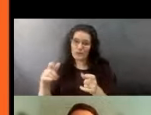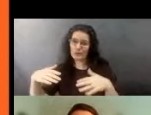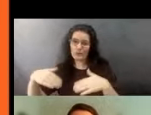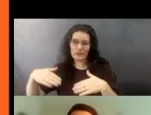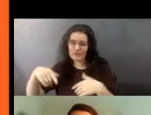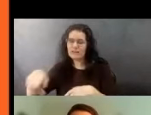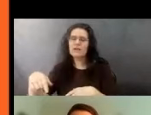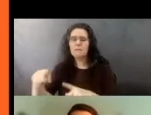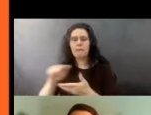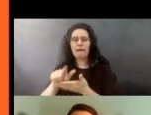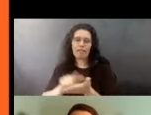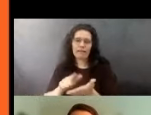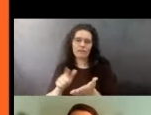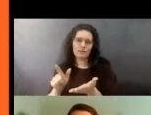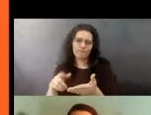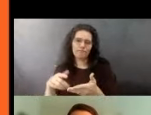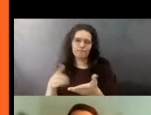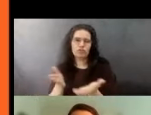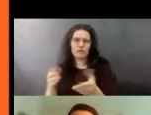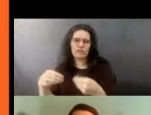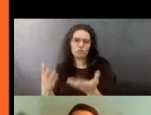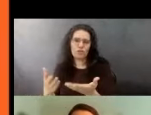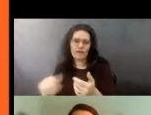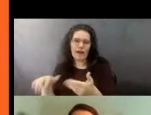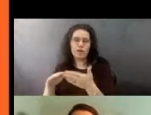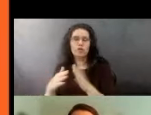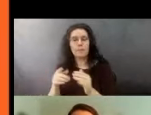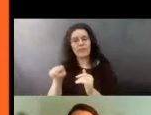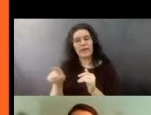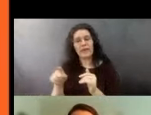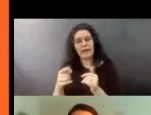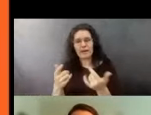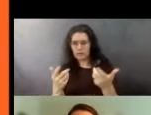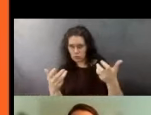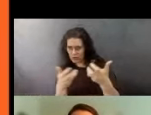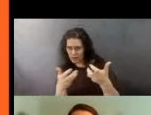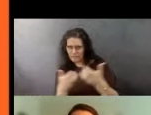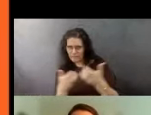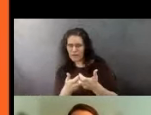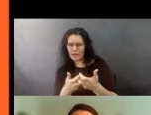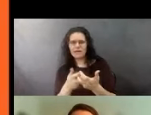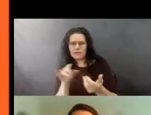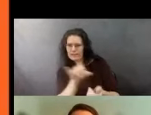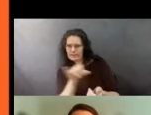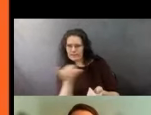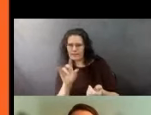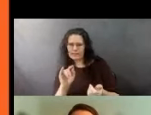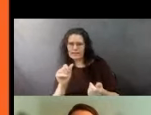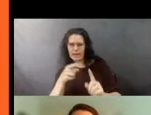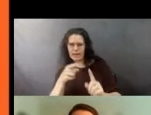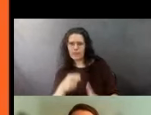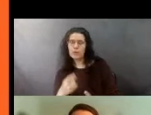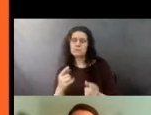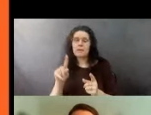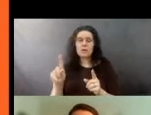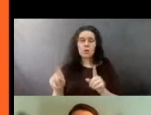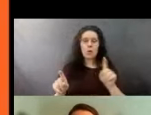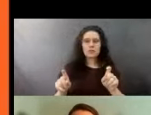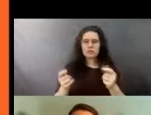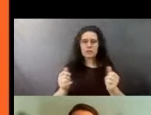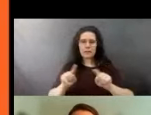legal services providers in our community, but they can be aligned to find consistent data points. The questions may not look exactly the same,